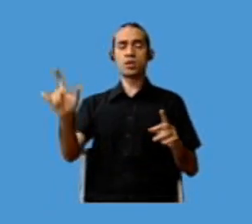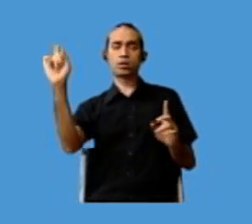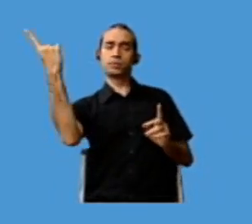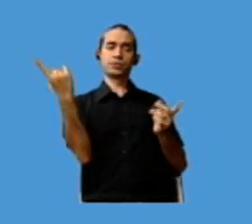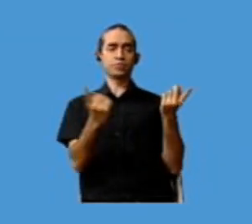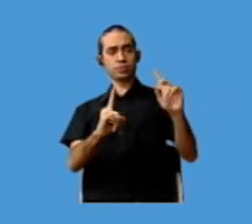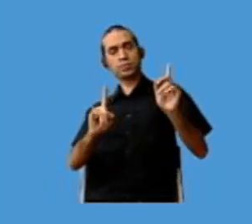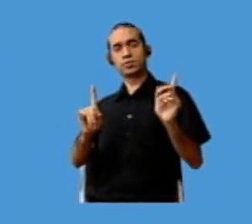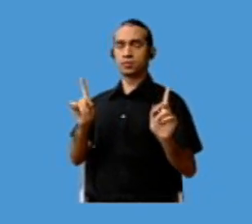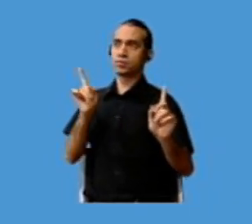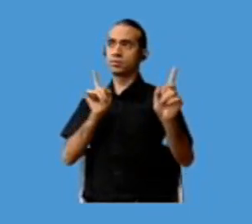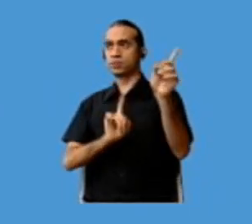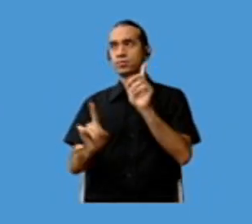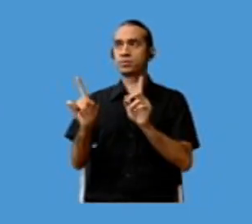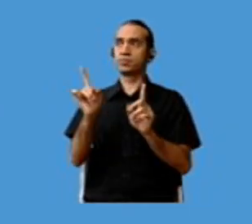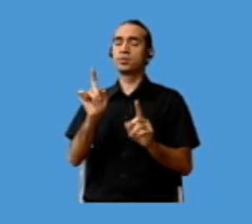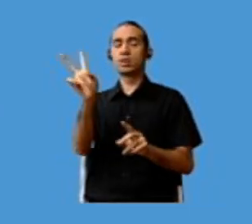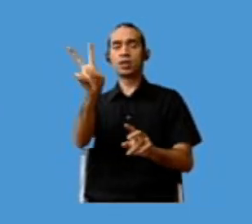pick.